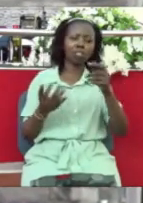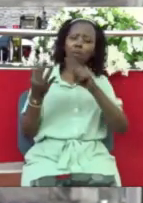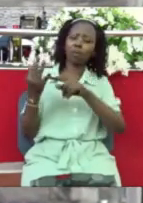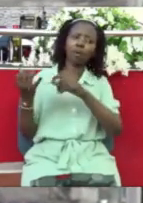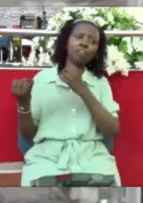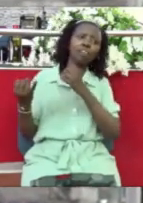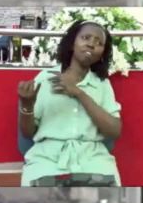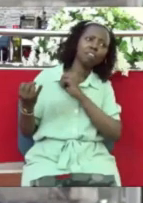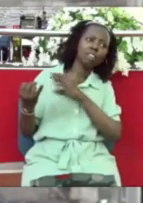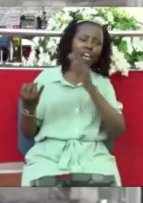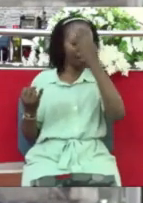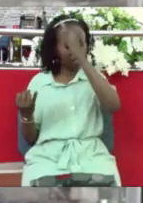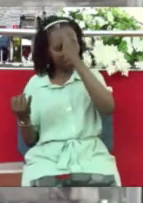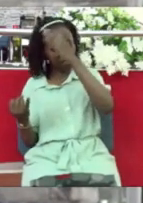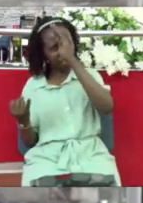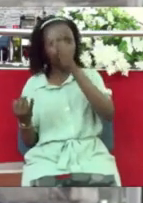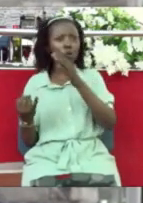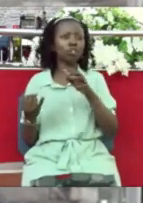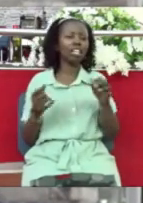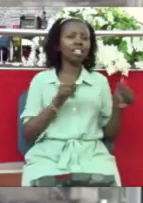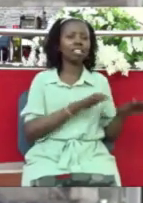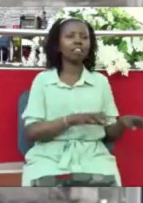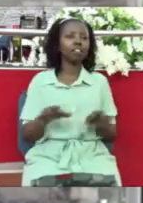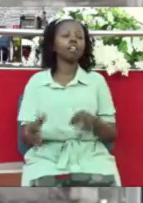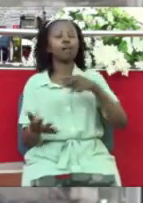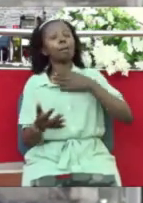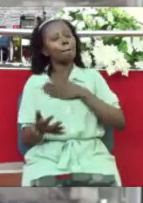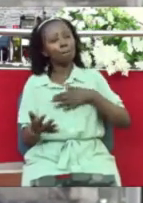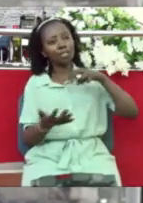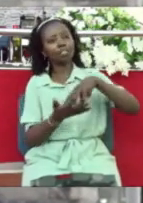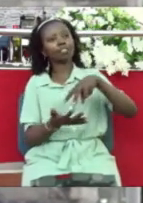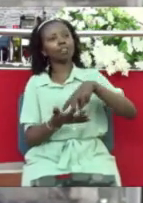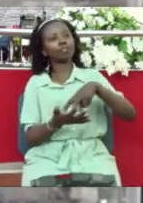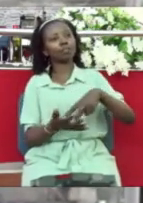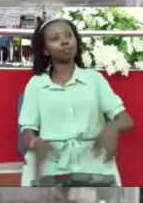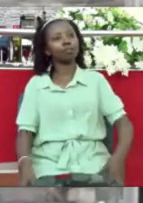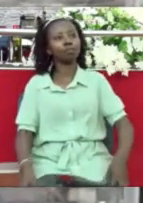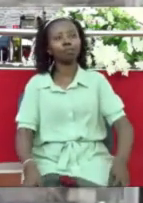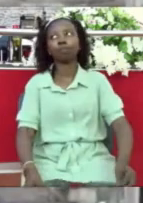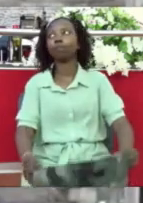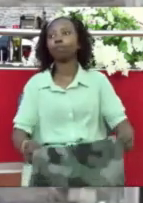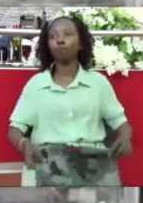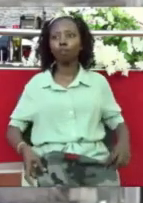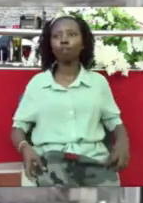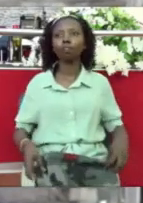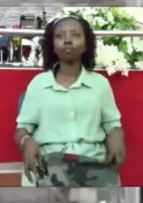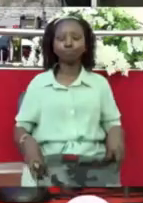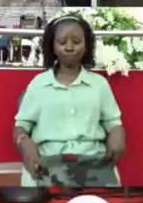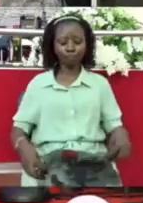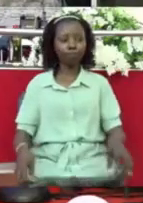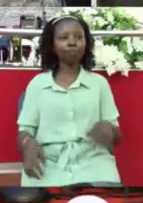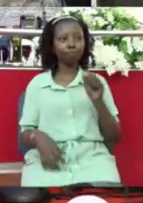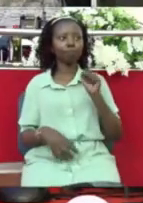with, stand on your two feet. Hallelujah. Yes.